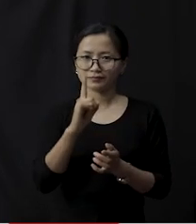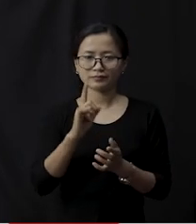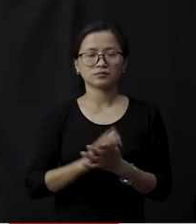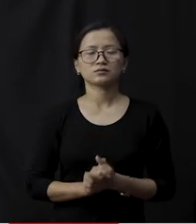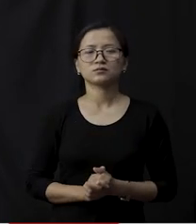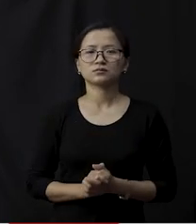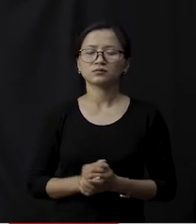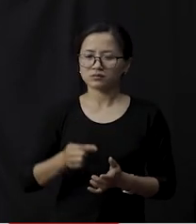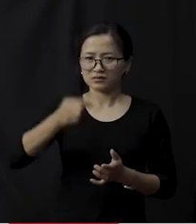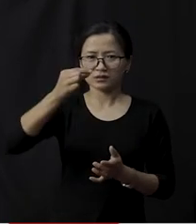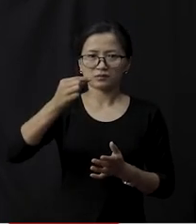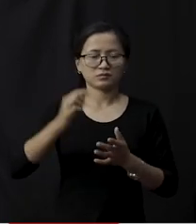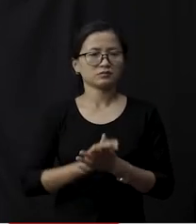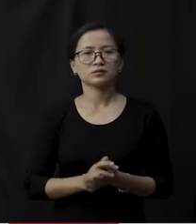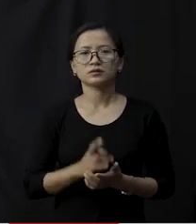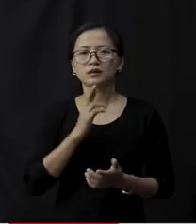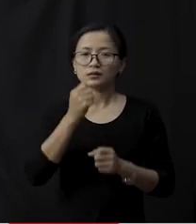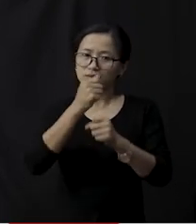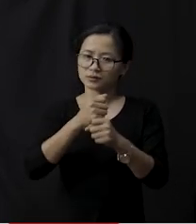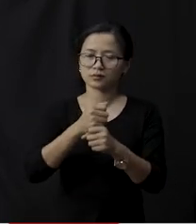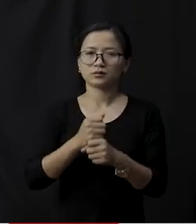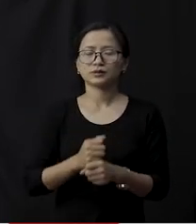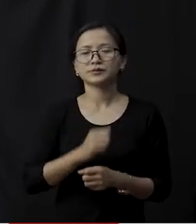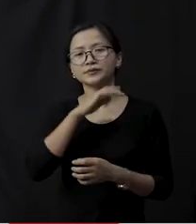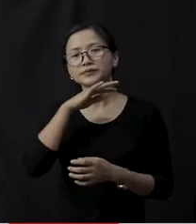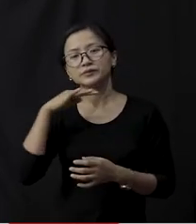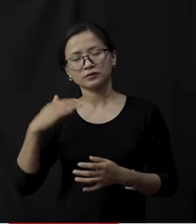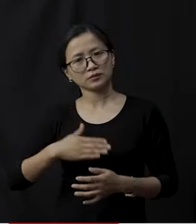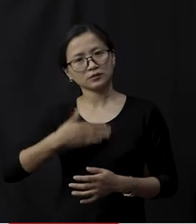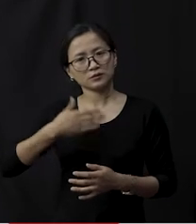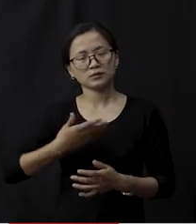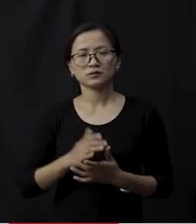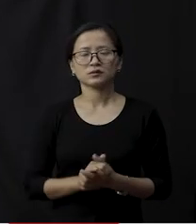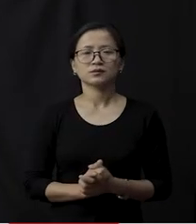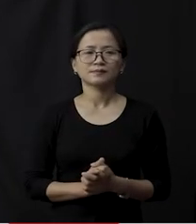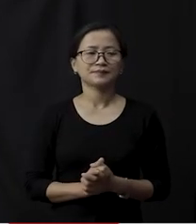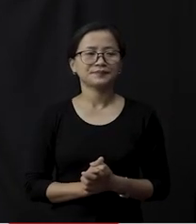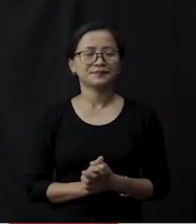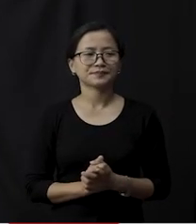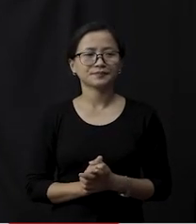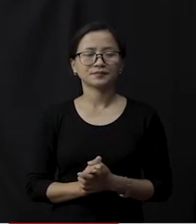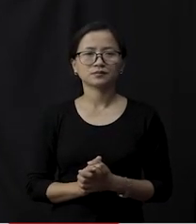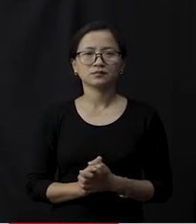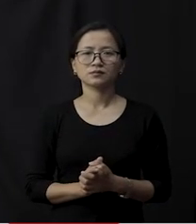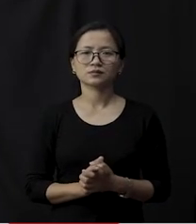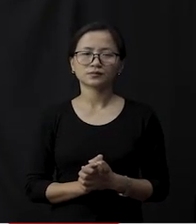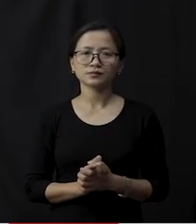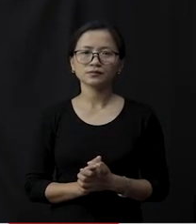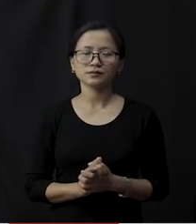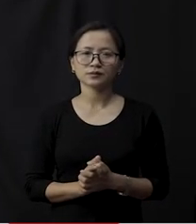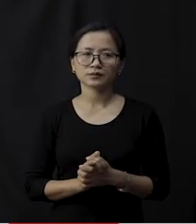Okay? And their stems are green in color, as you can see here. Now, this